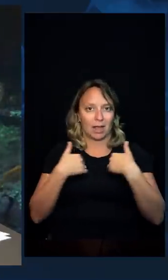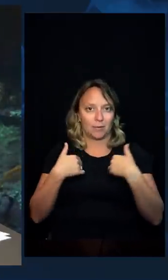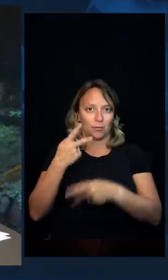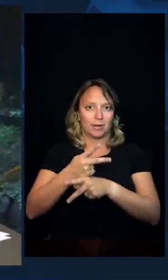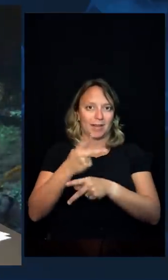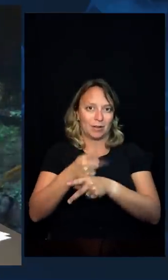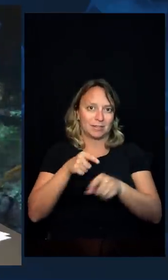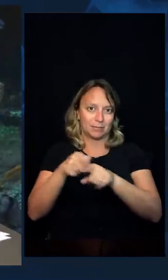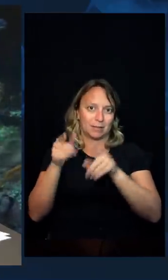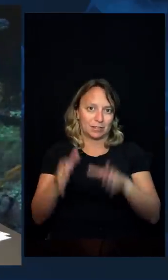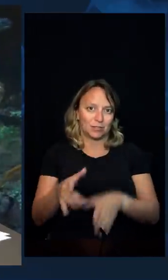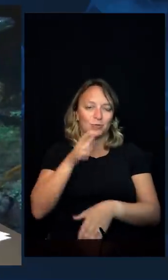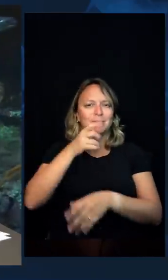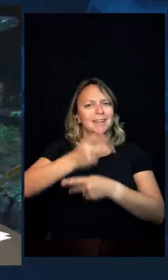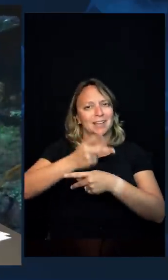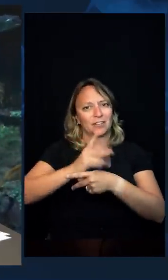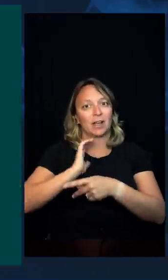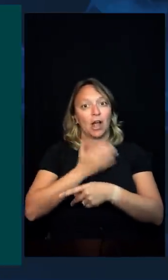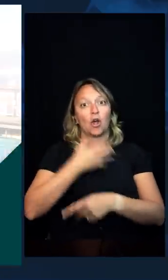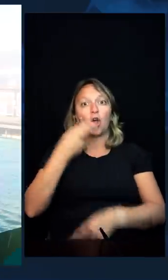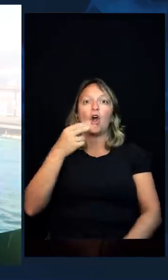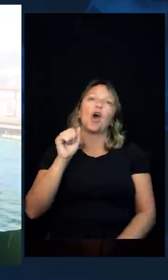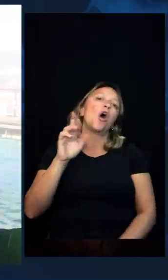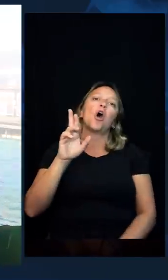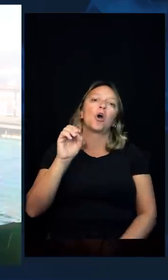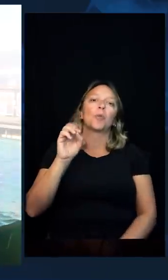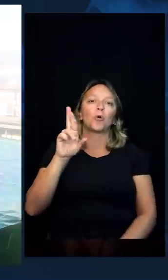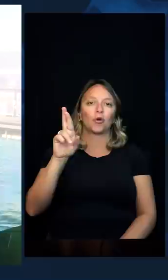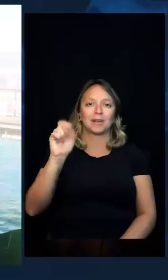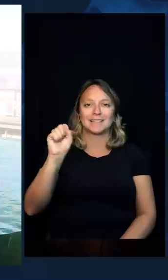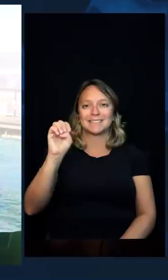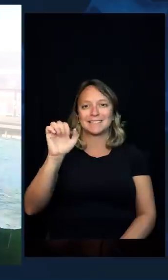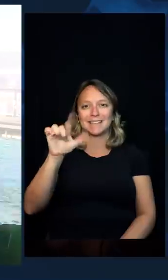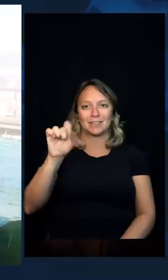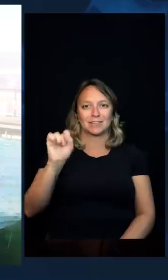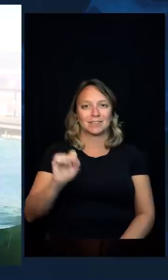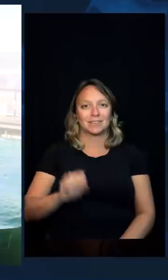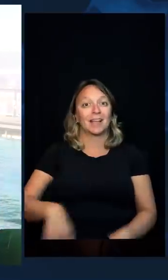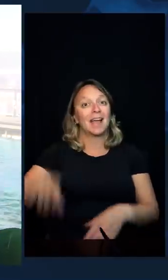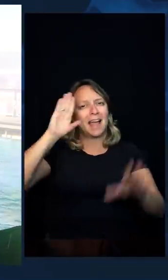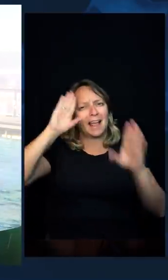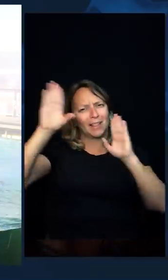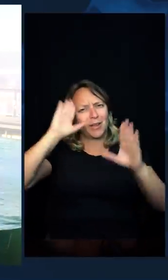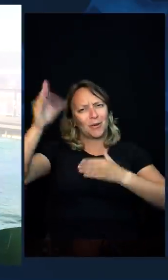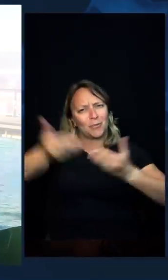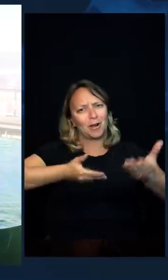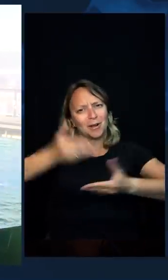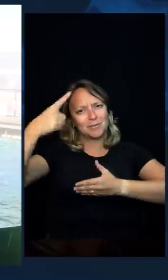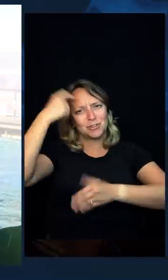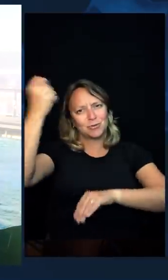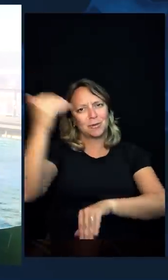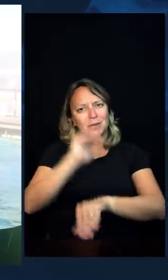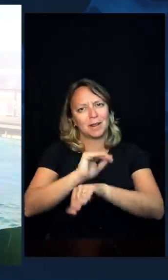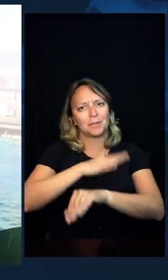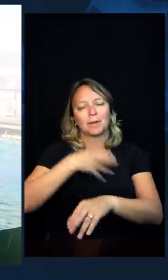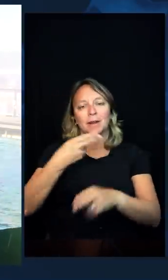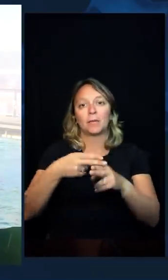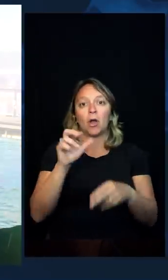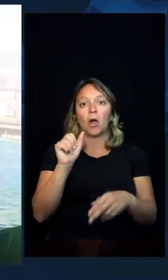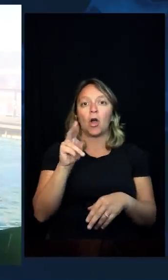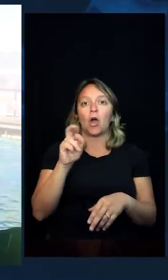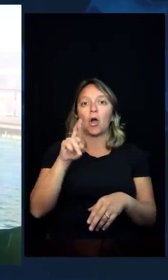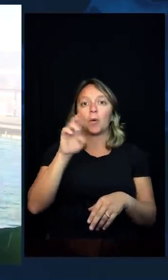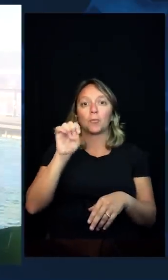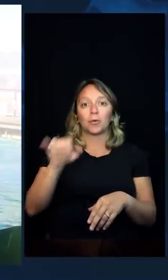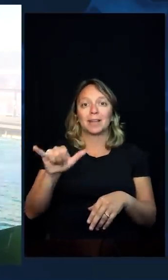who takes care of our harbor seals. Hello everyone, and welcome to Dream Night. My name is Aubrey Tice. I am an